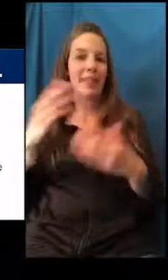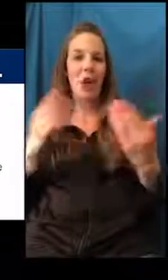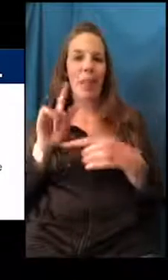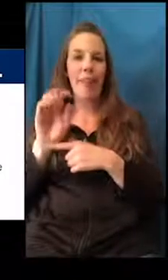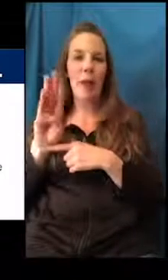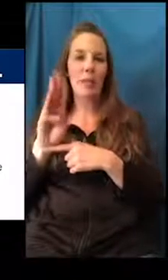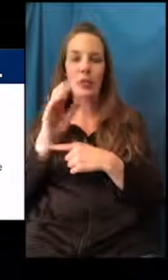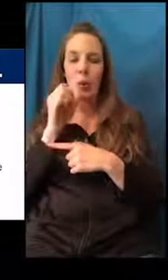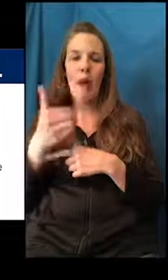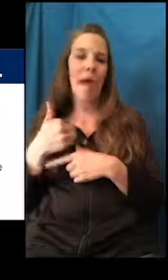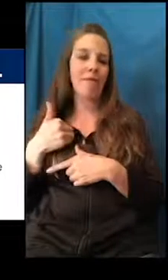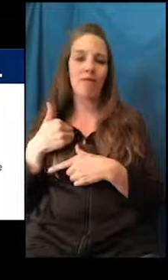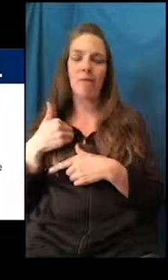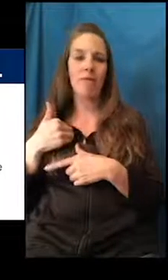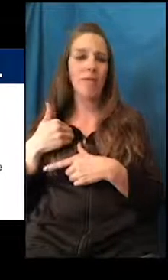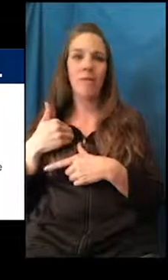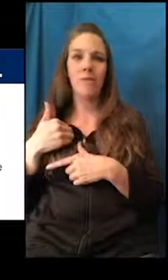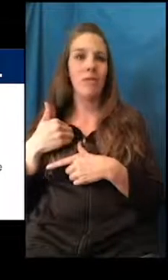have